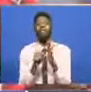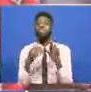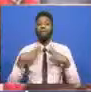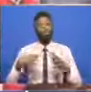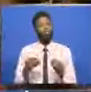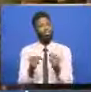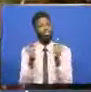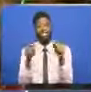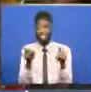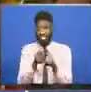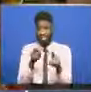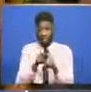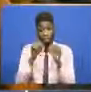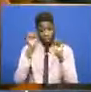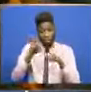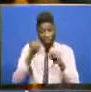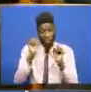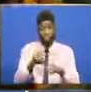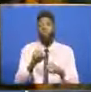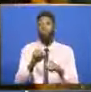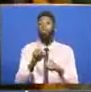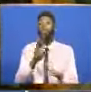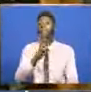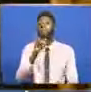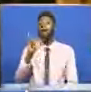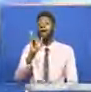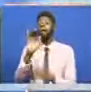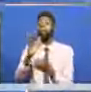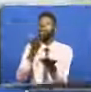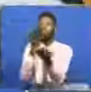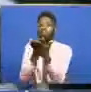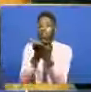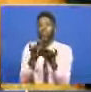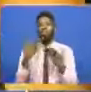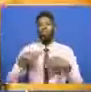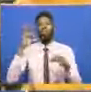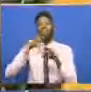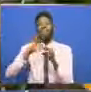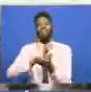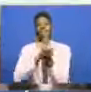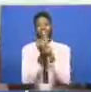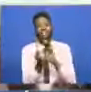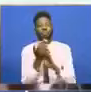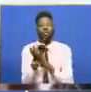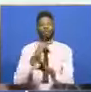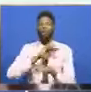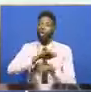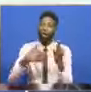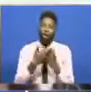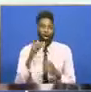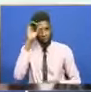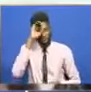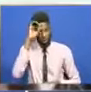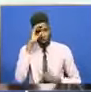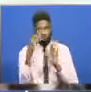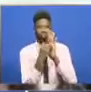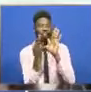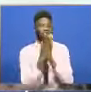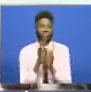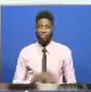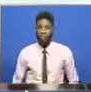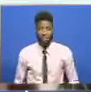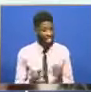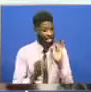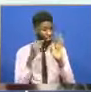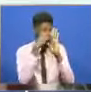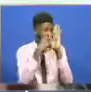subjected to a referendum before capturing all views, dividing this nation further. Kama hawatabadilisha hizo vipengele, kwa